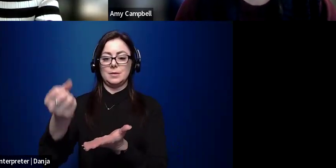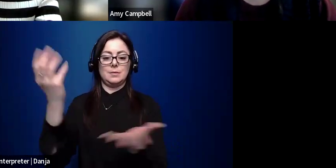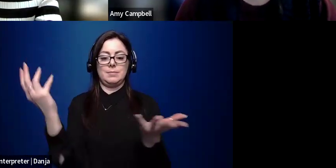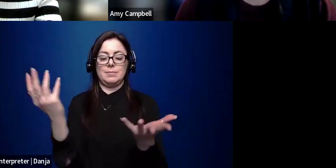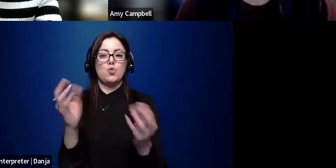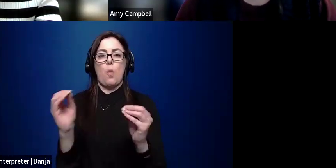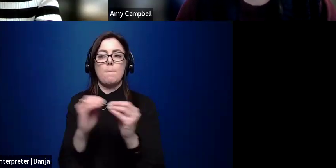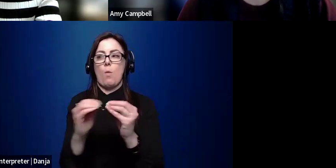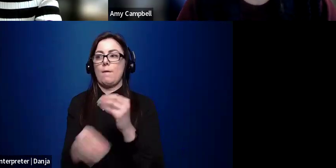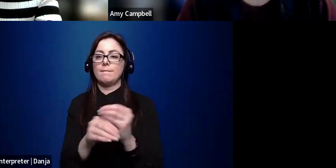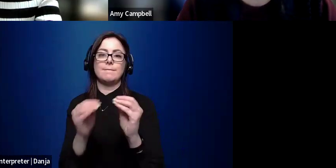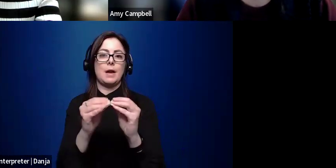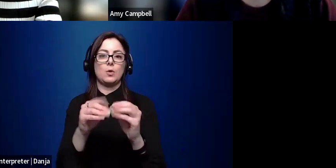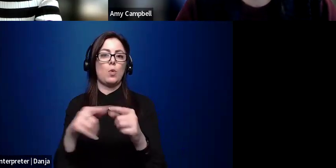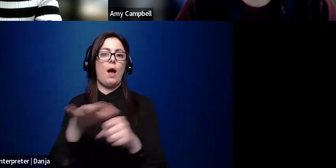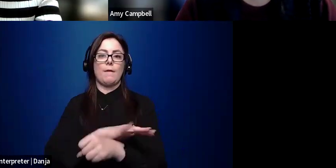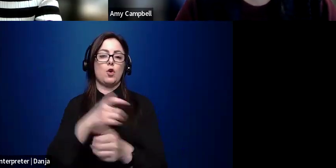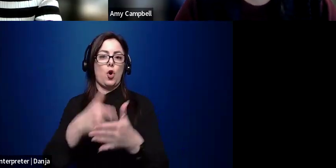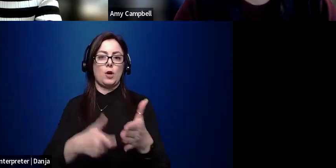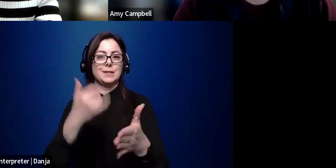funding to pay for them.